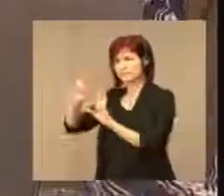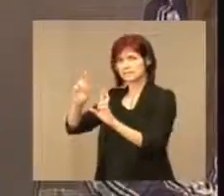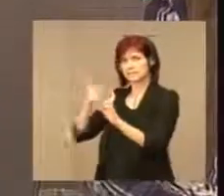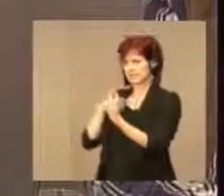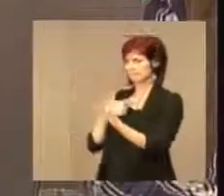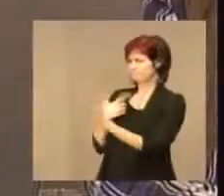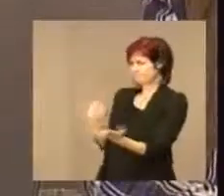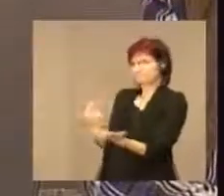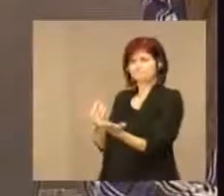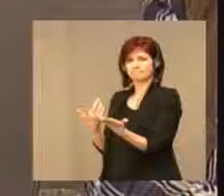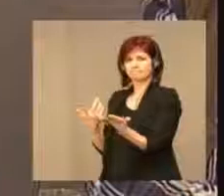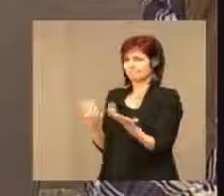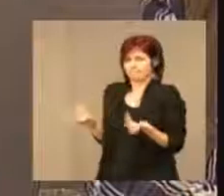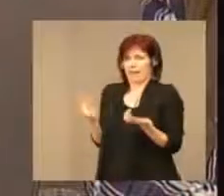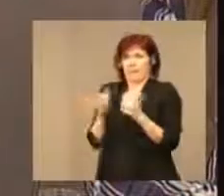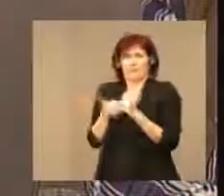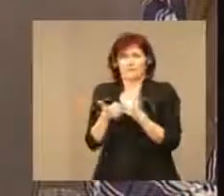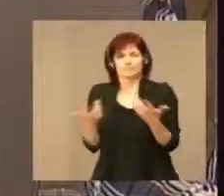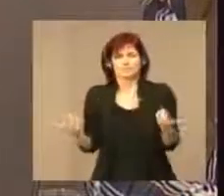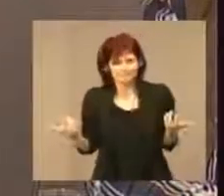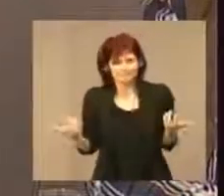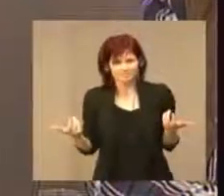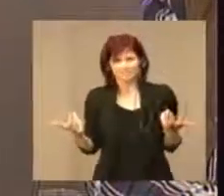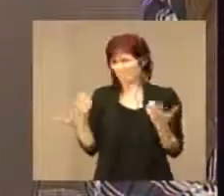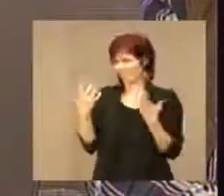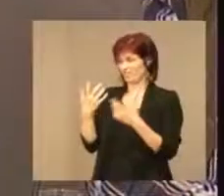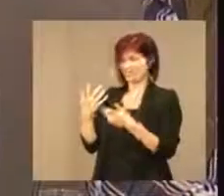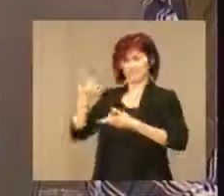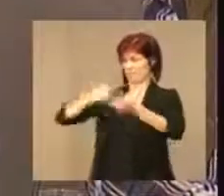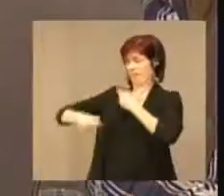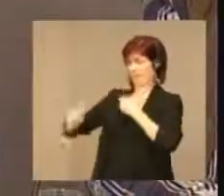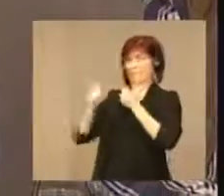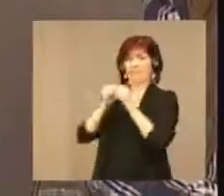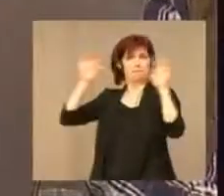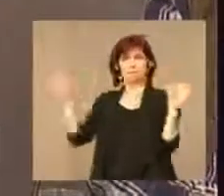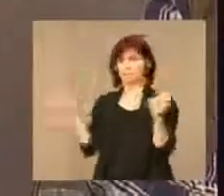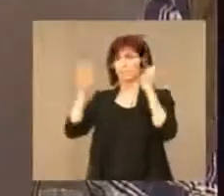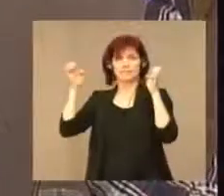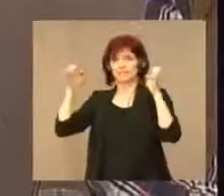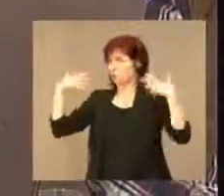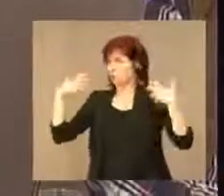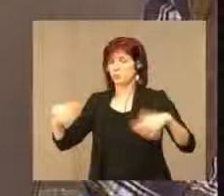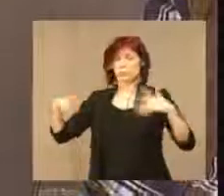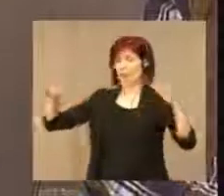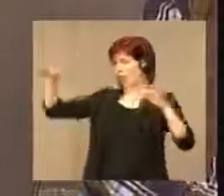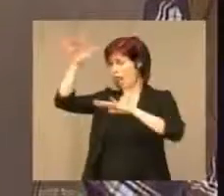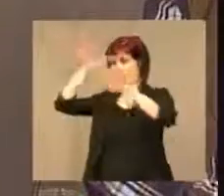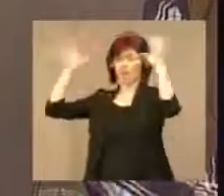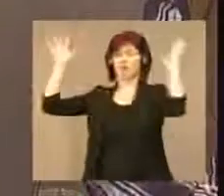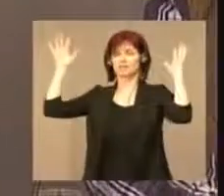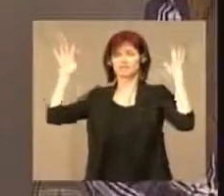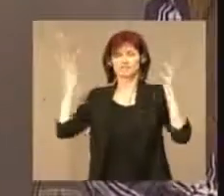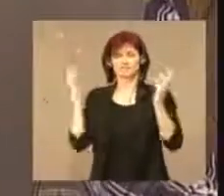instead we medevac them out of their community. Mm-hmm. With all the bells and whistles that go with medical